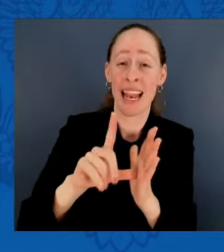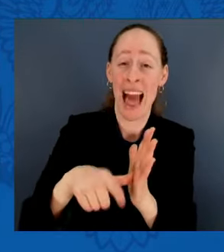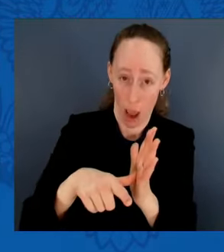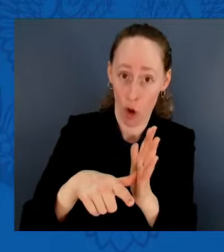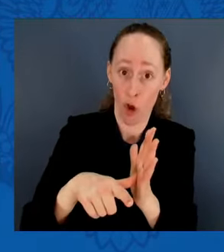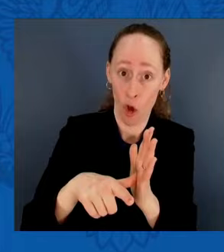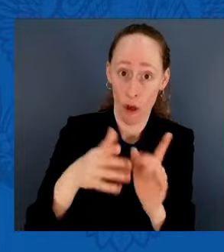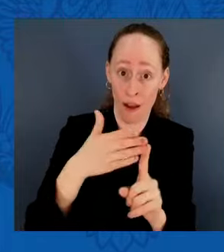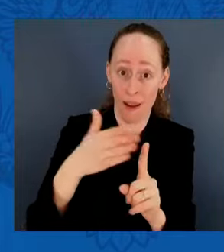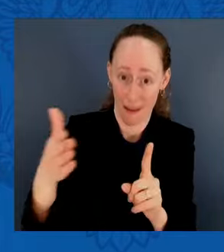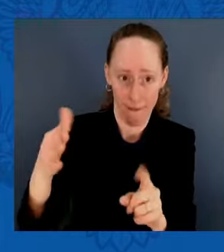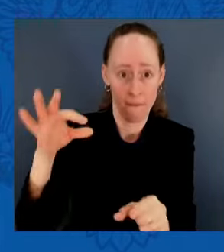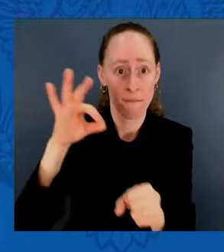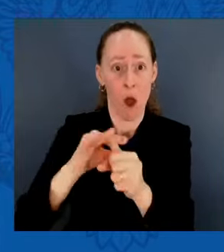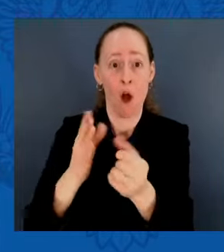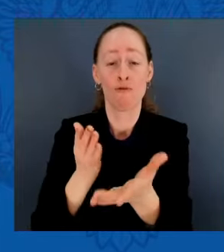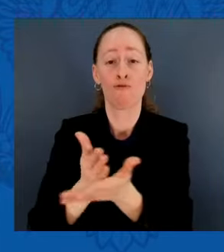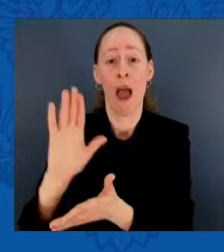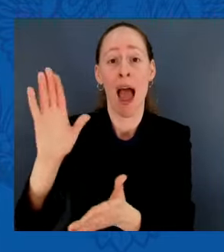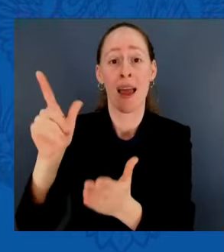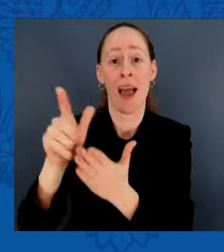law.